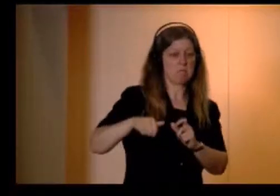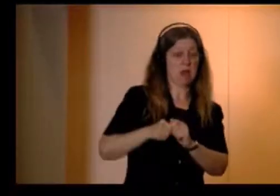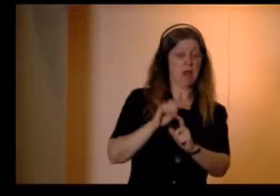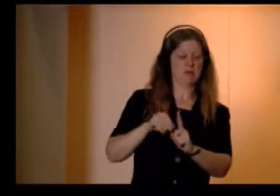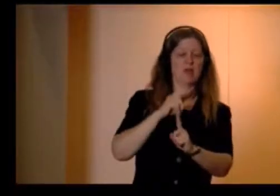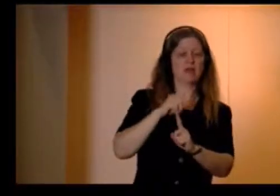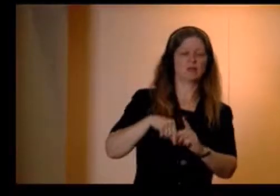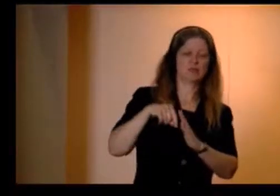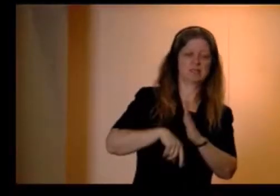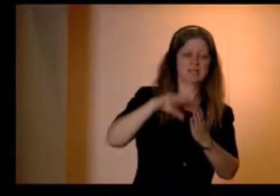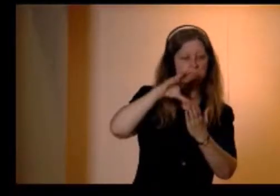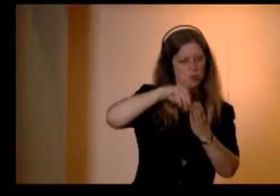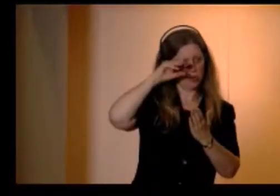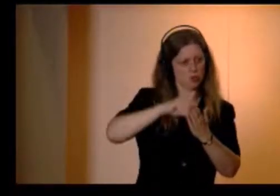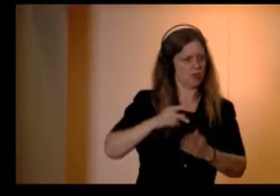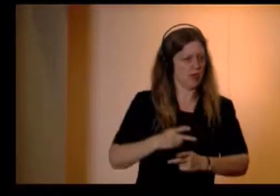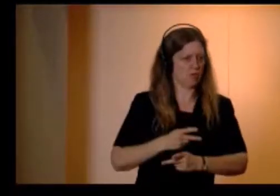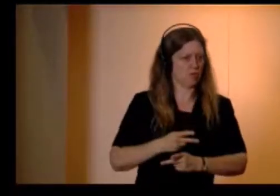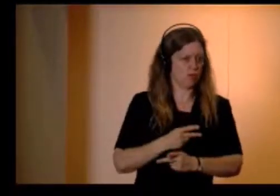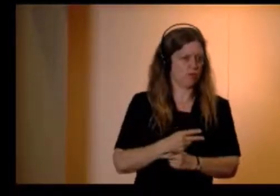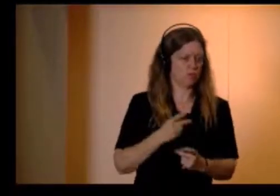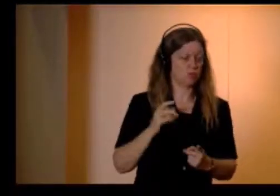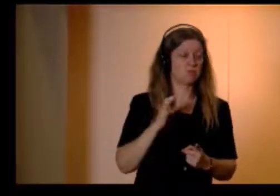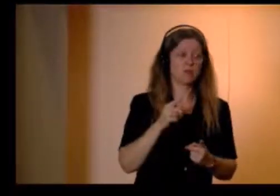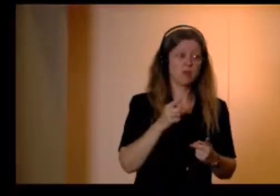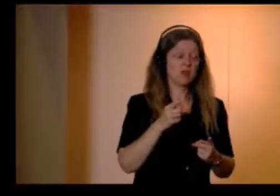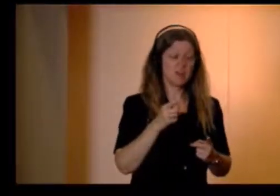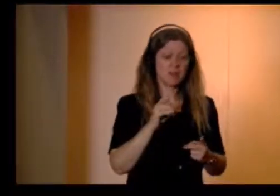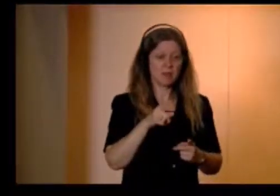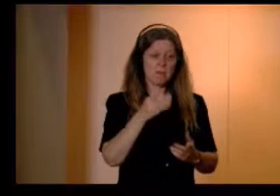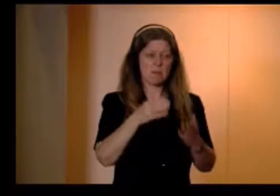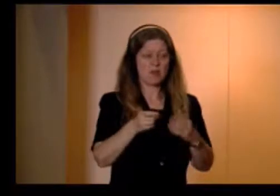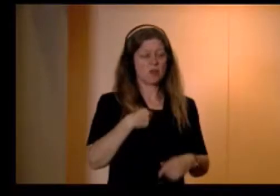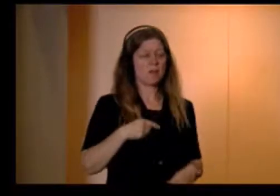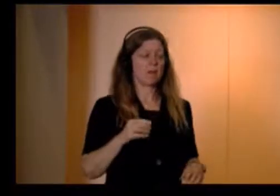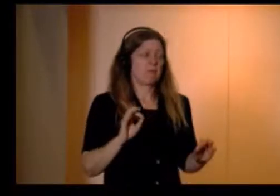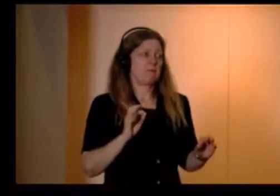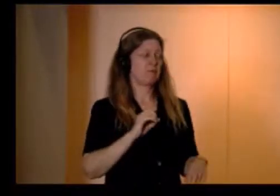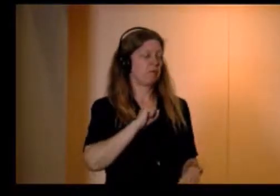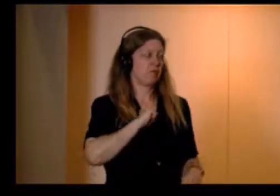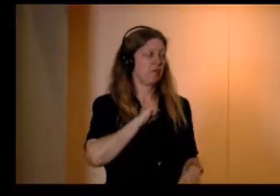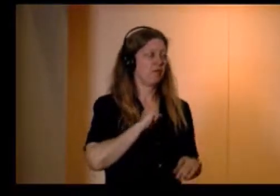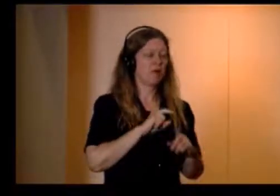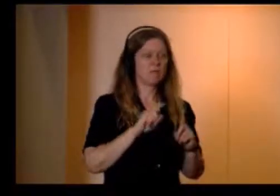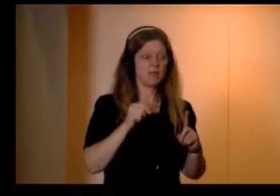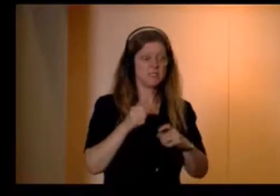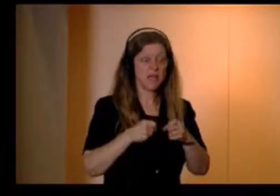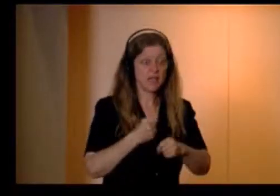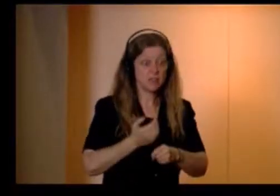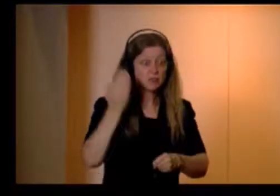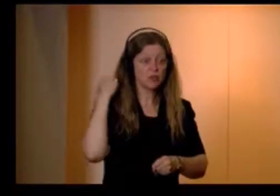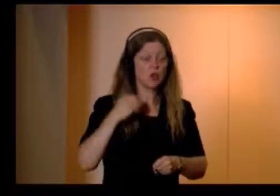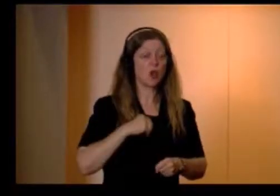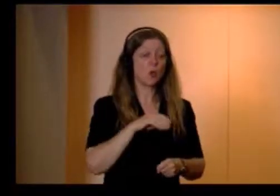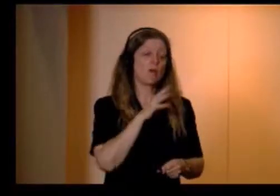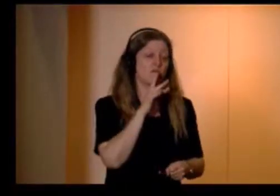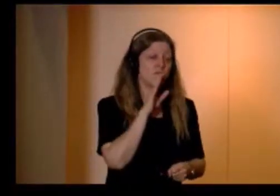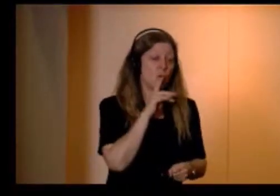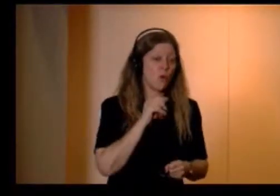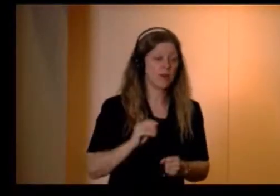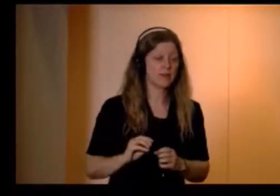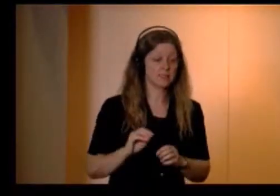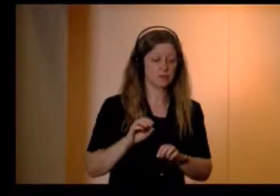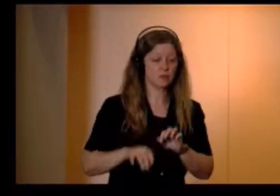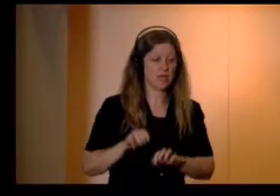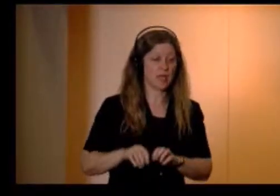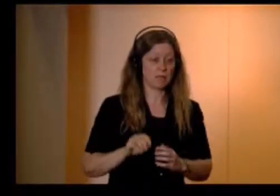impressed, but if you would have tried voice transcription 10 years ago, we've made a lot of big strides. We can also do things